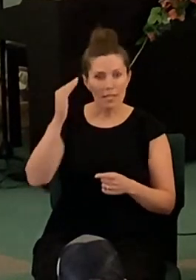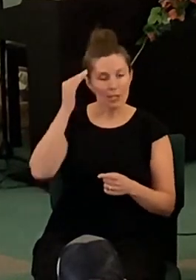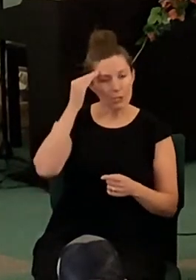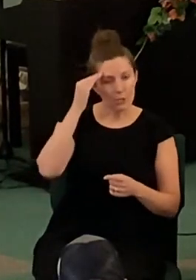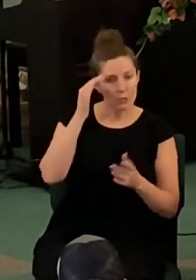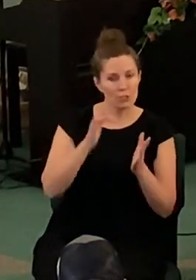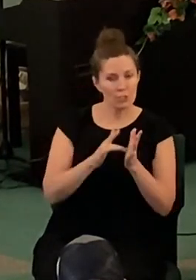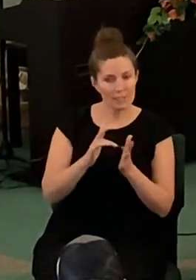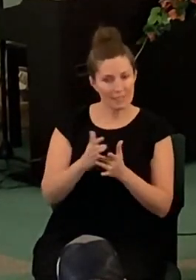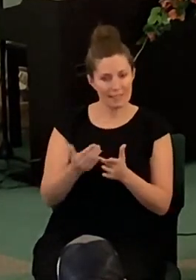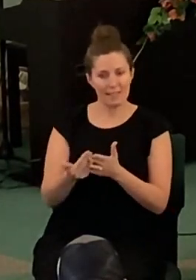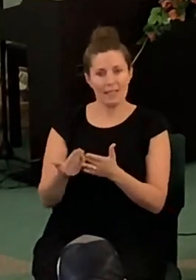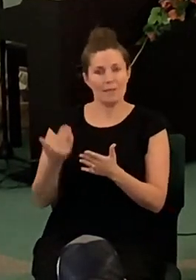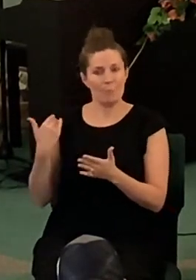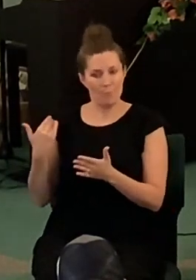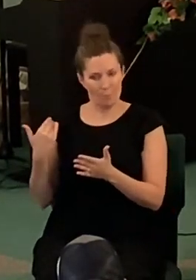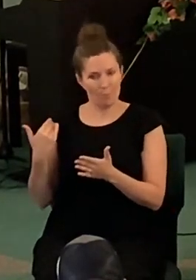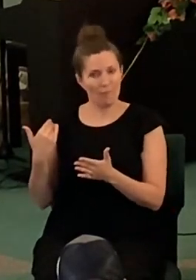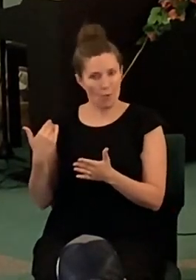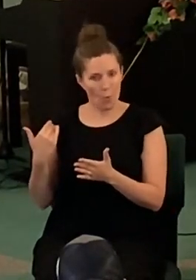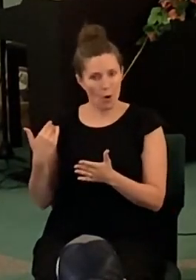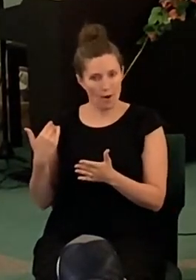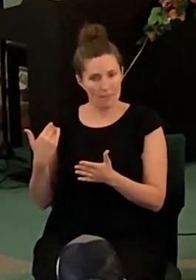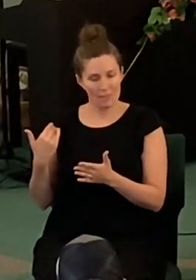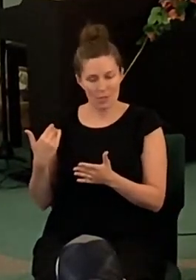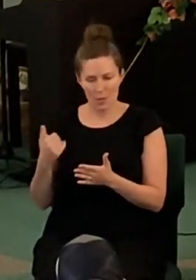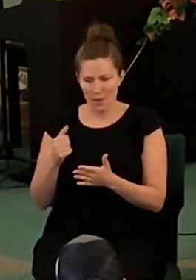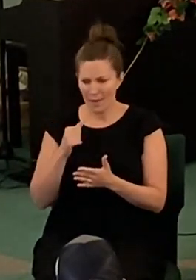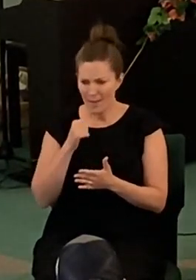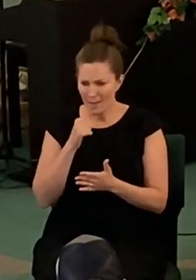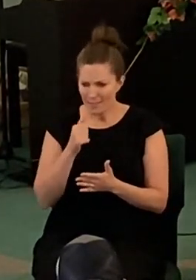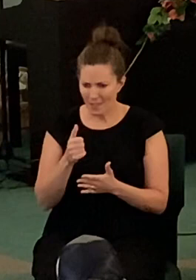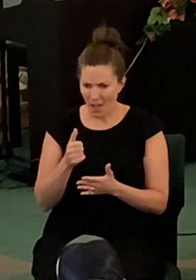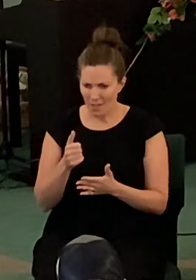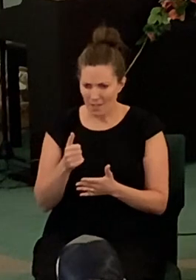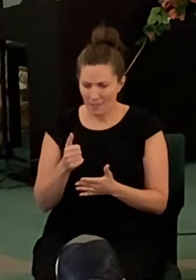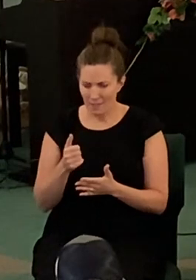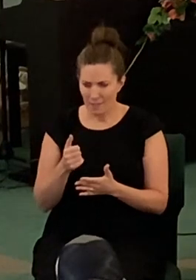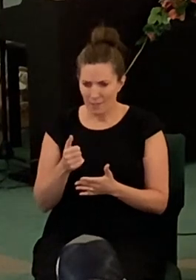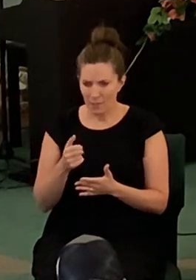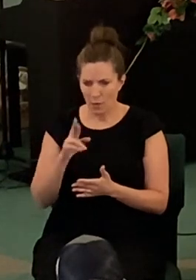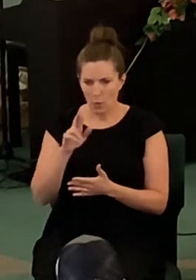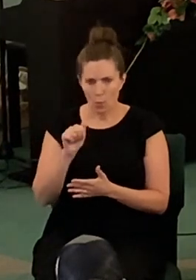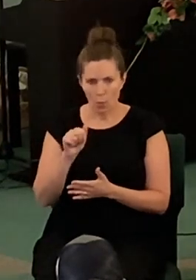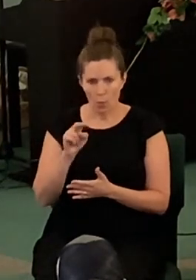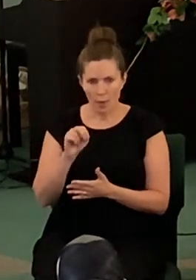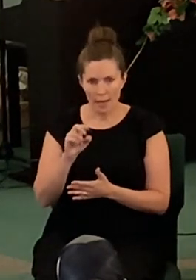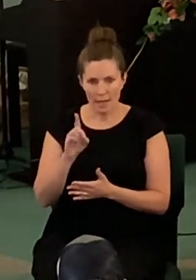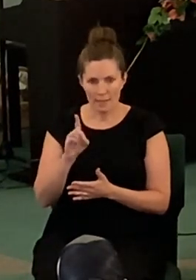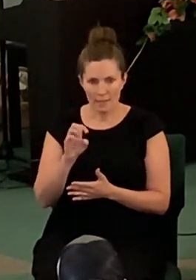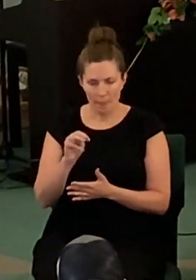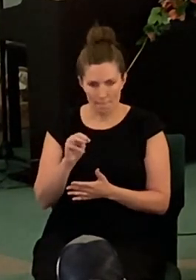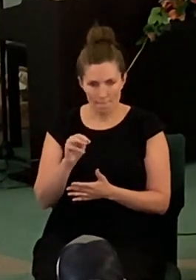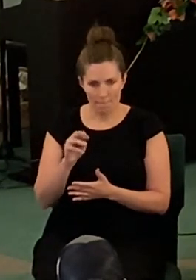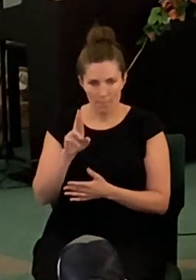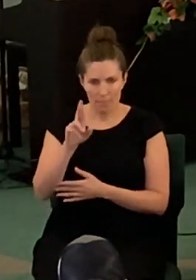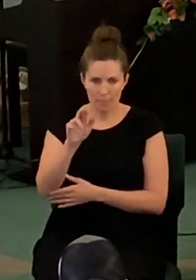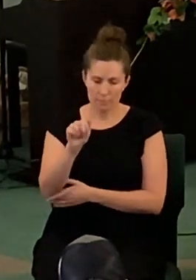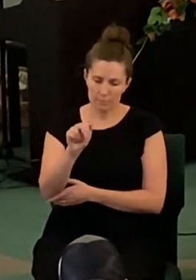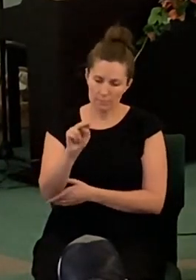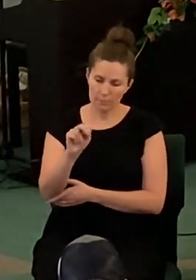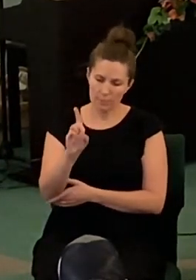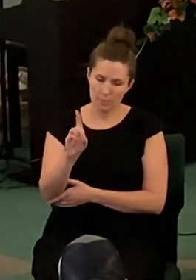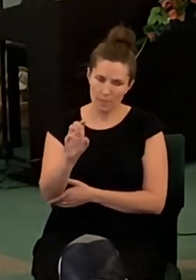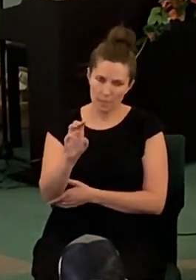in the future. It's not just this passive idea that occurred in God's mind, but God foreordained that Jesus